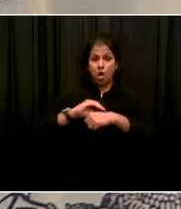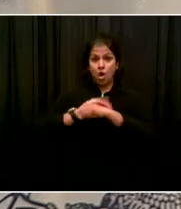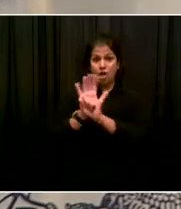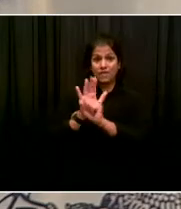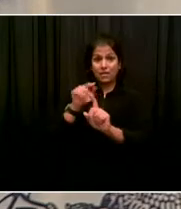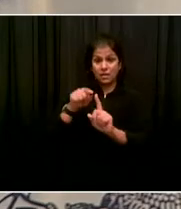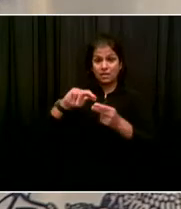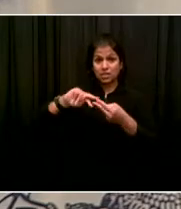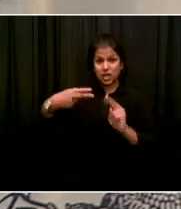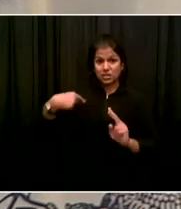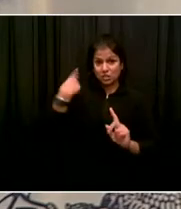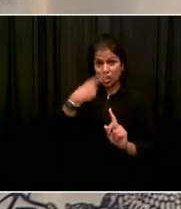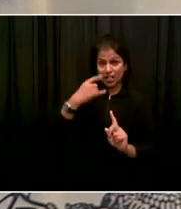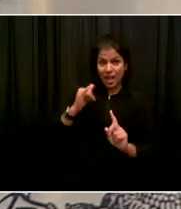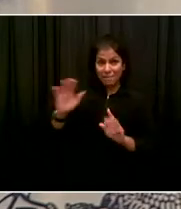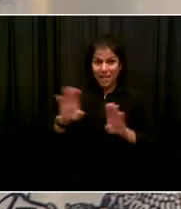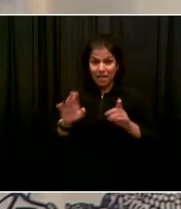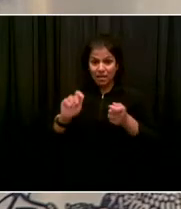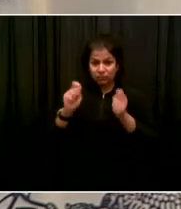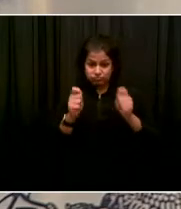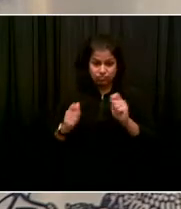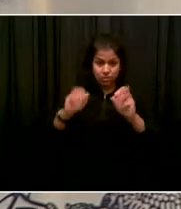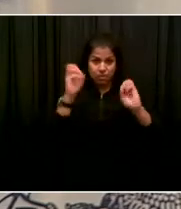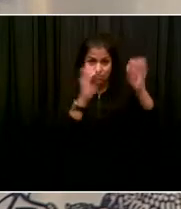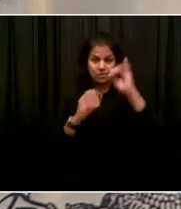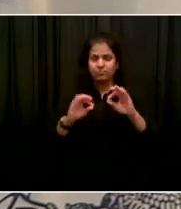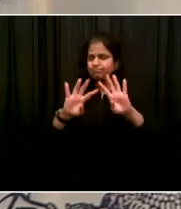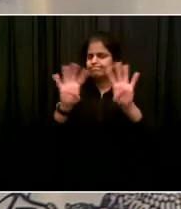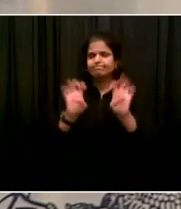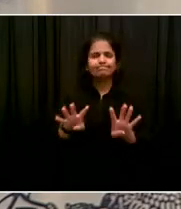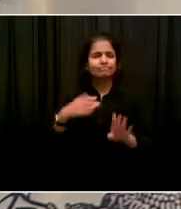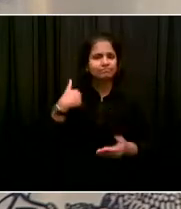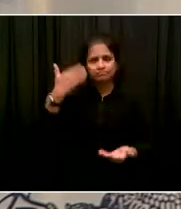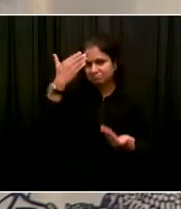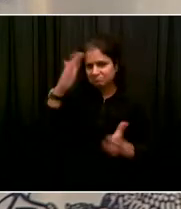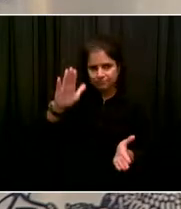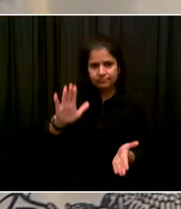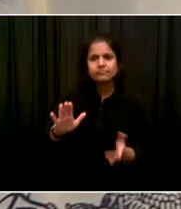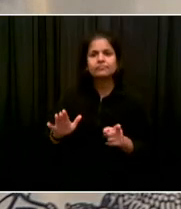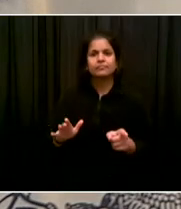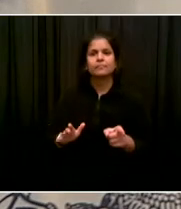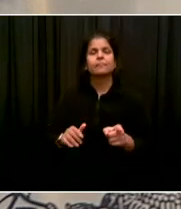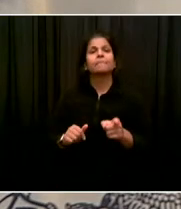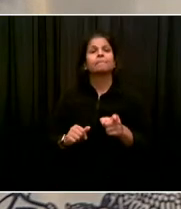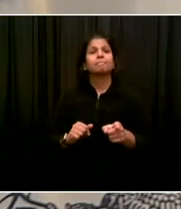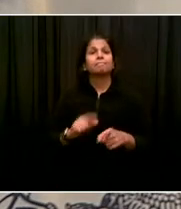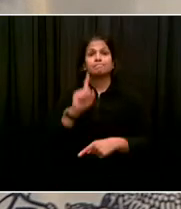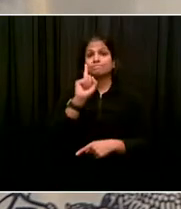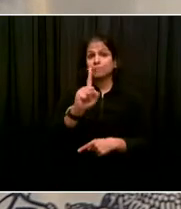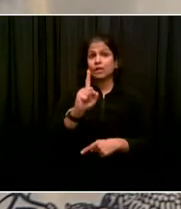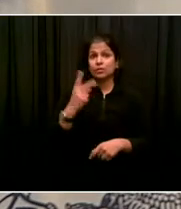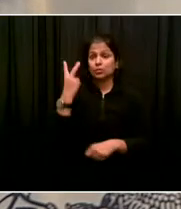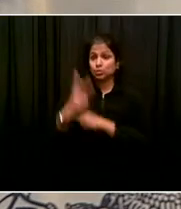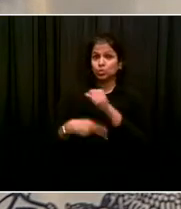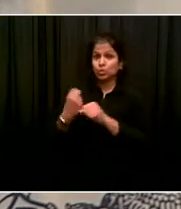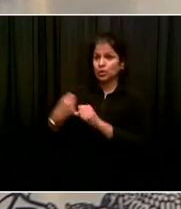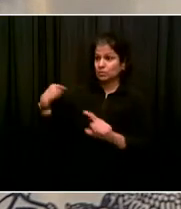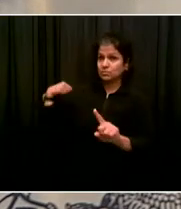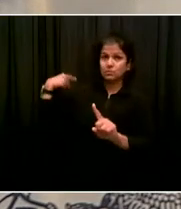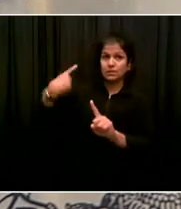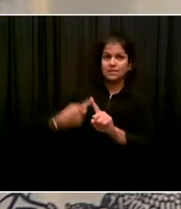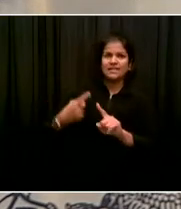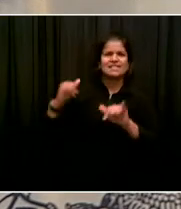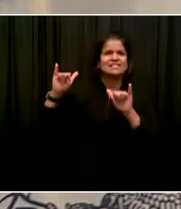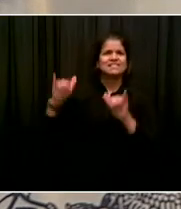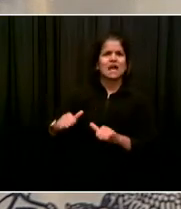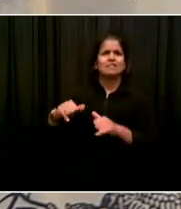are here. And we've seen this for the whole 2 years. The basics really matter. Everything from washing